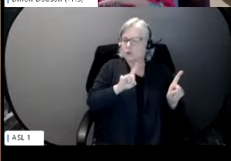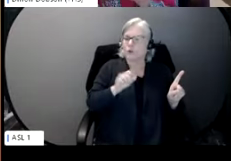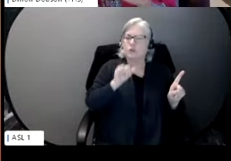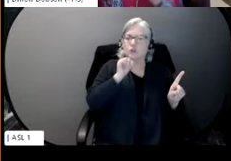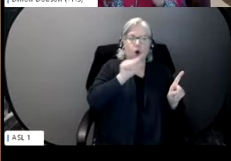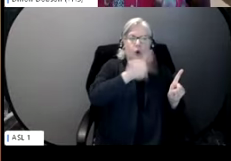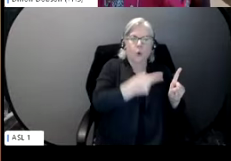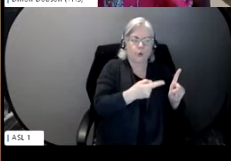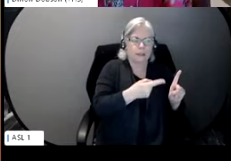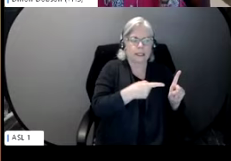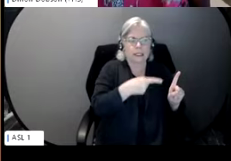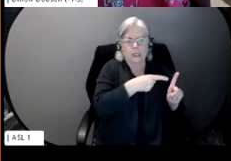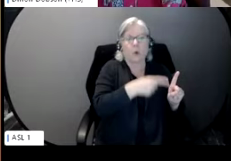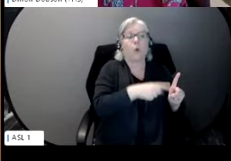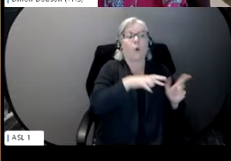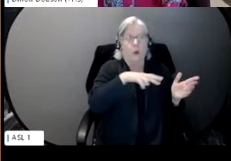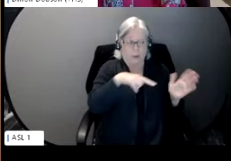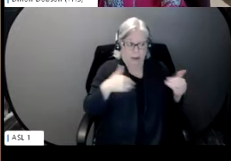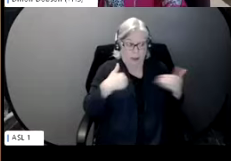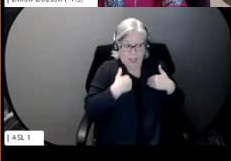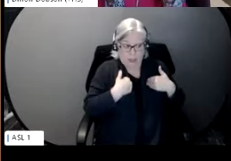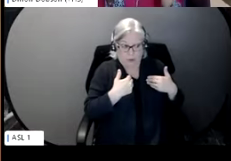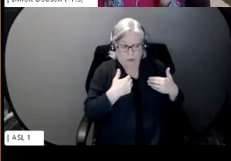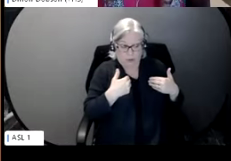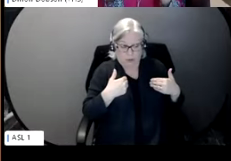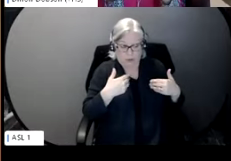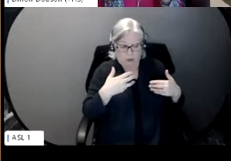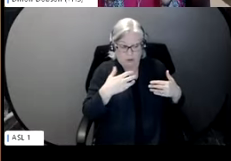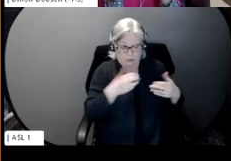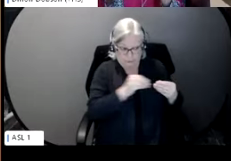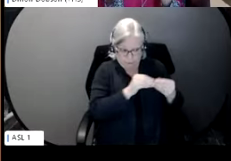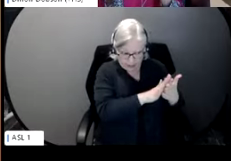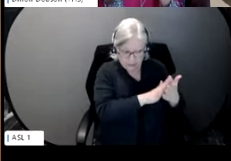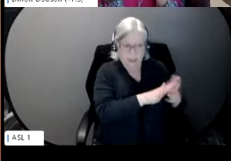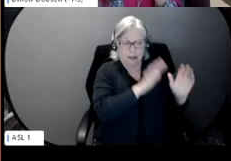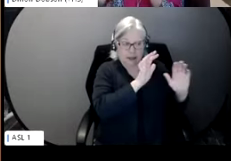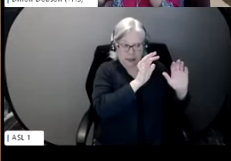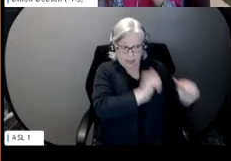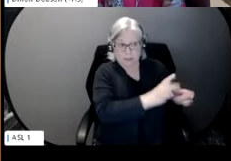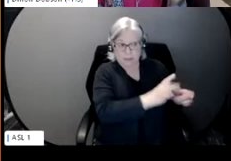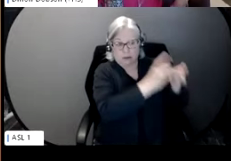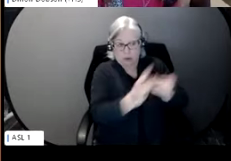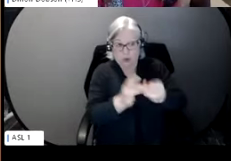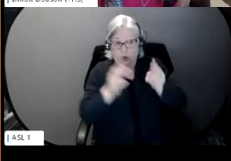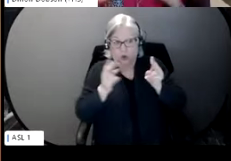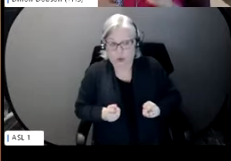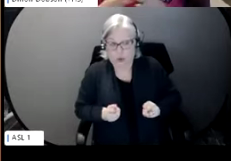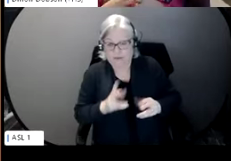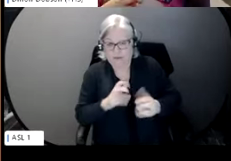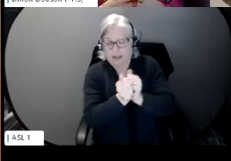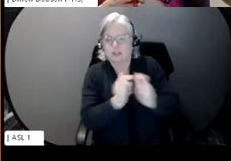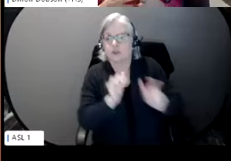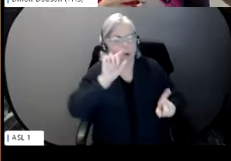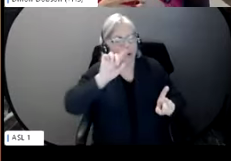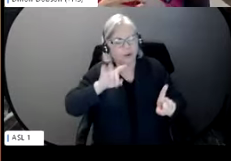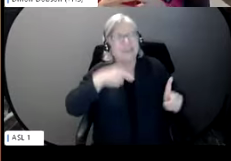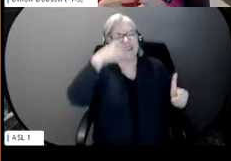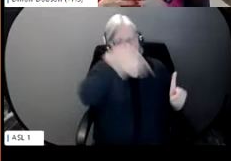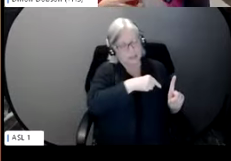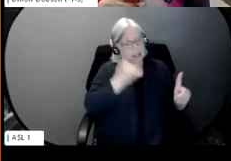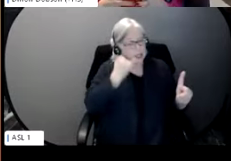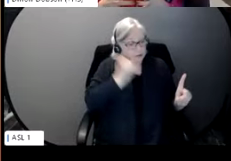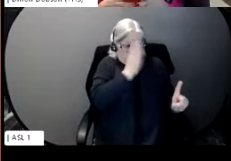for human violence because we're continuing to, reiterate that hierarchy. However,